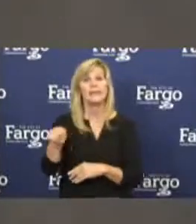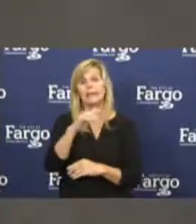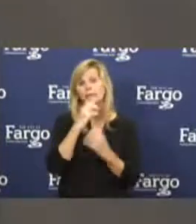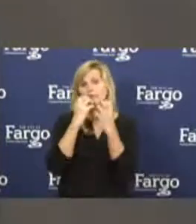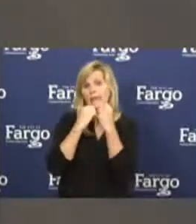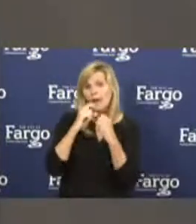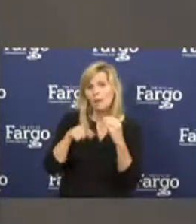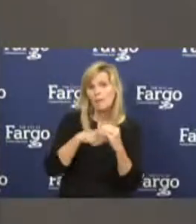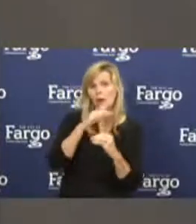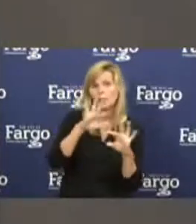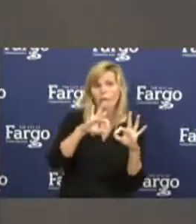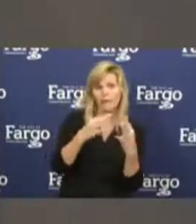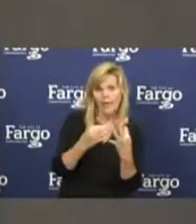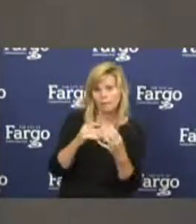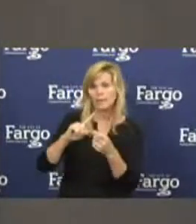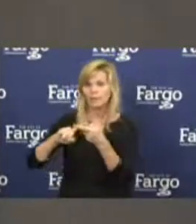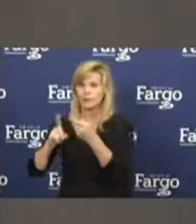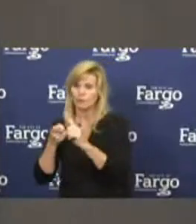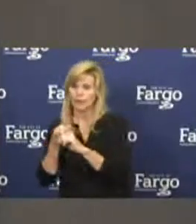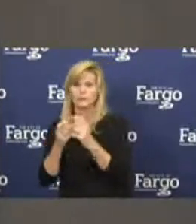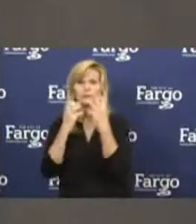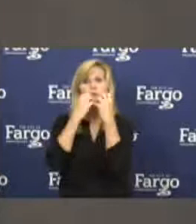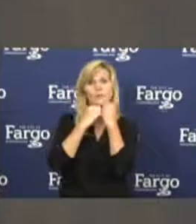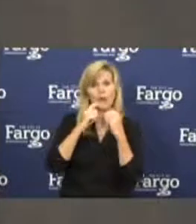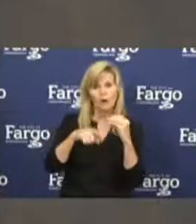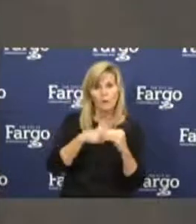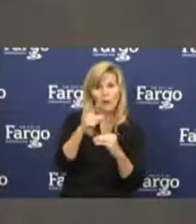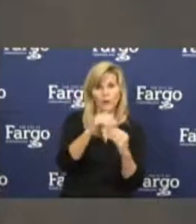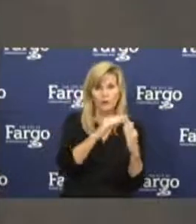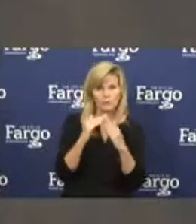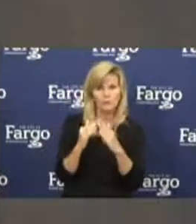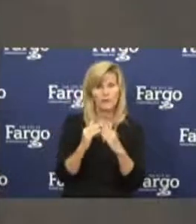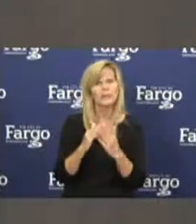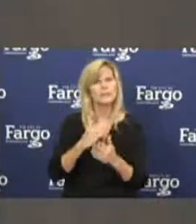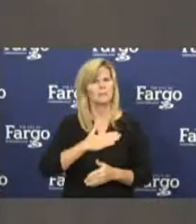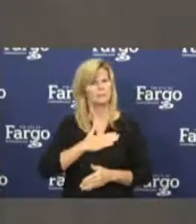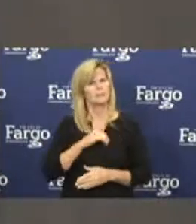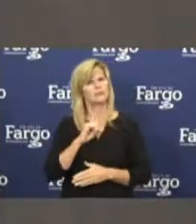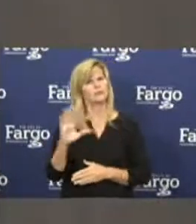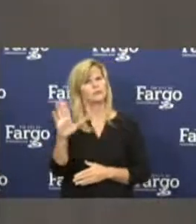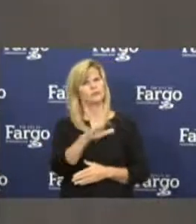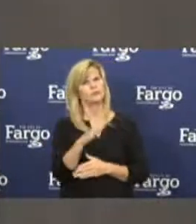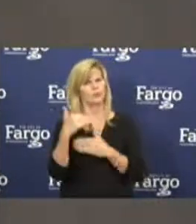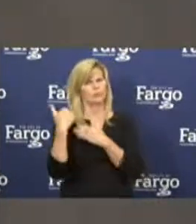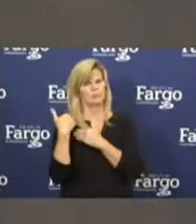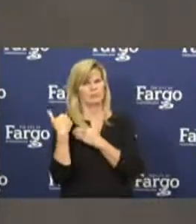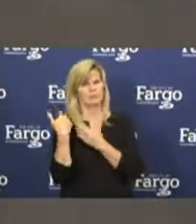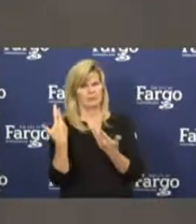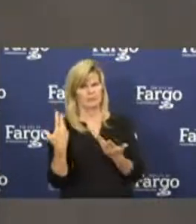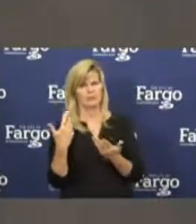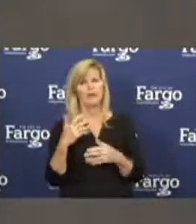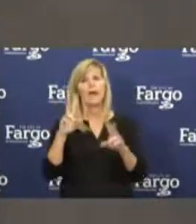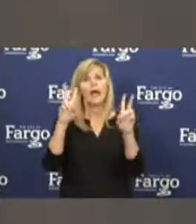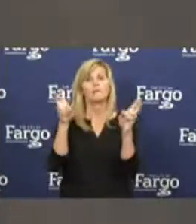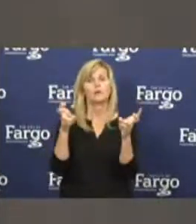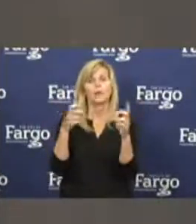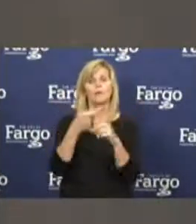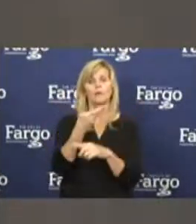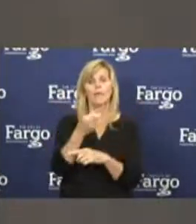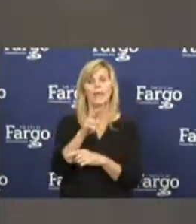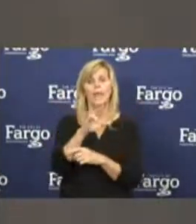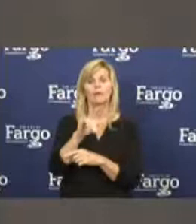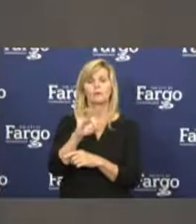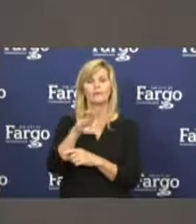your family and friends, if you care about your community, please do your part. I'll close with a quote from Henry Ford,